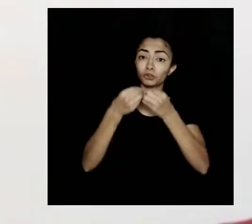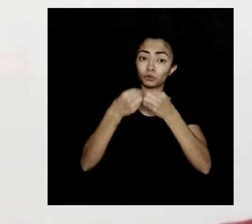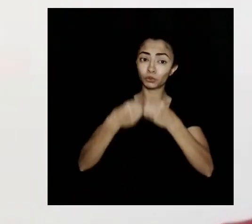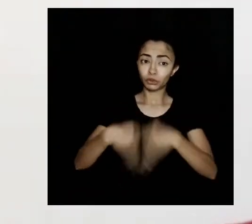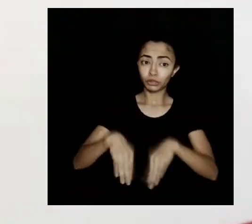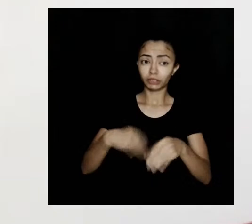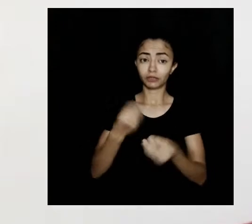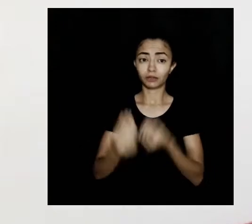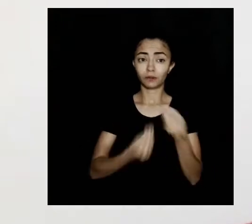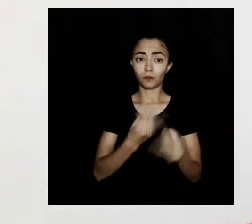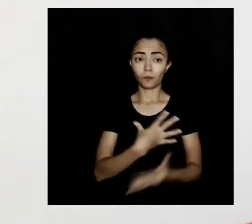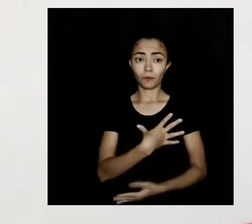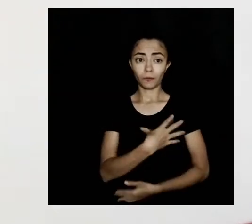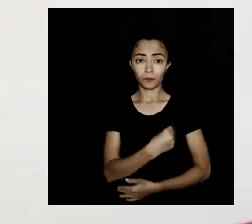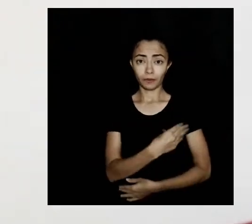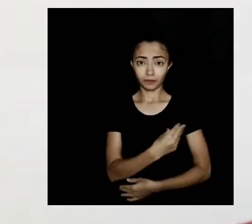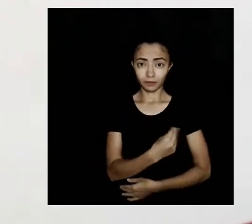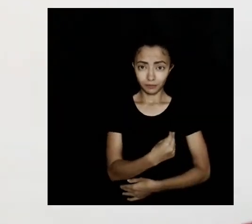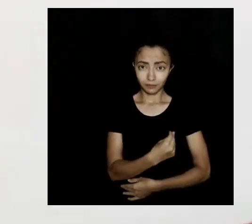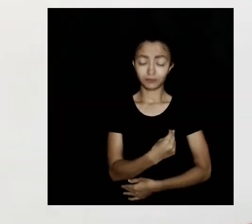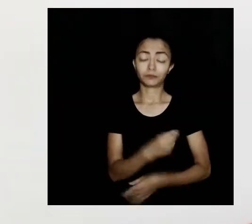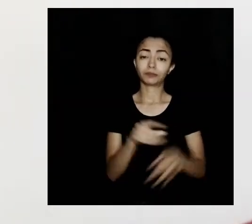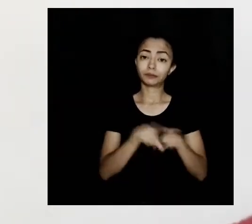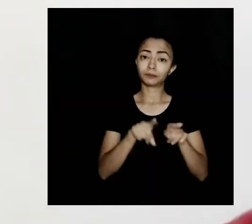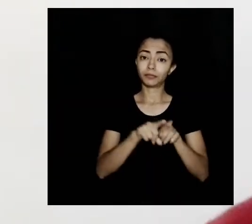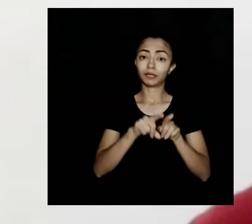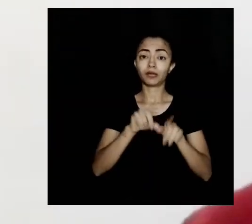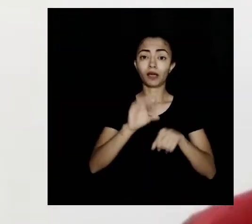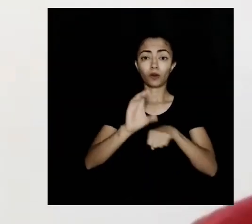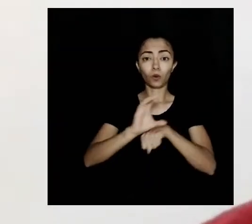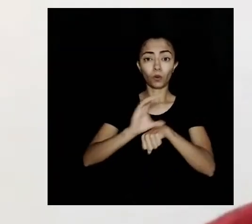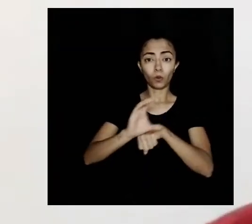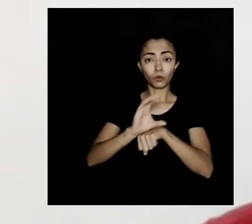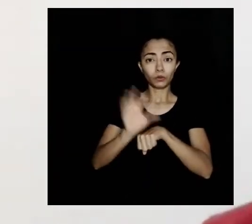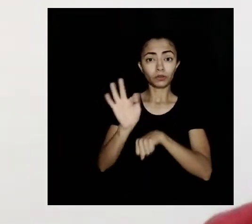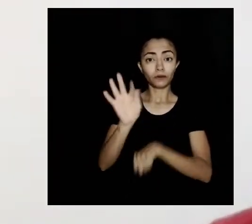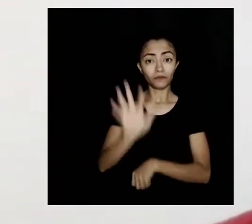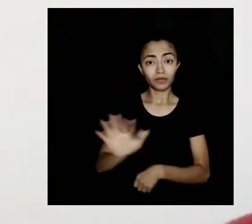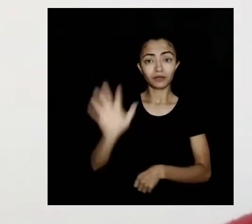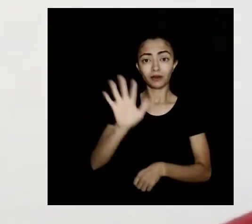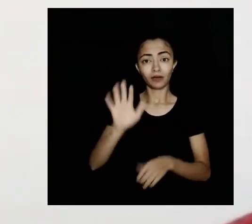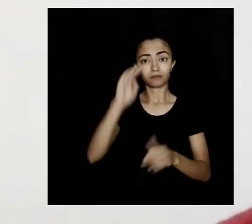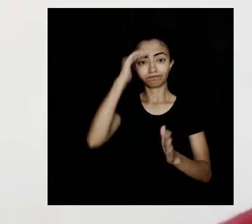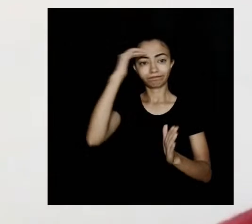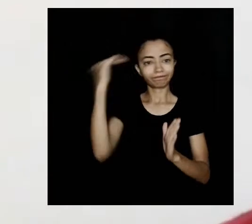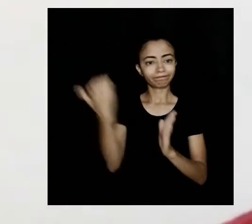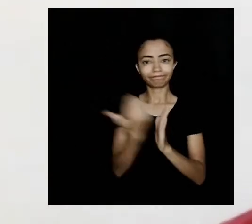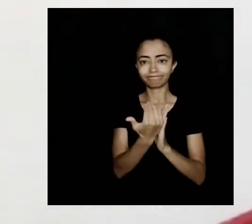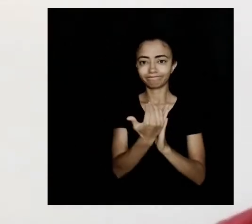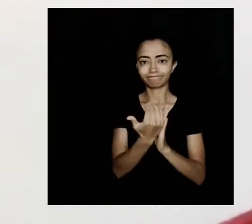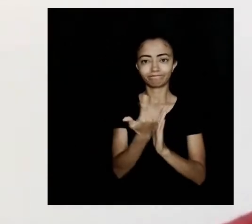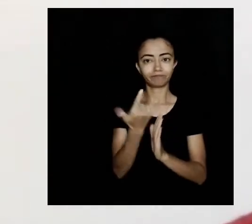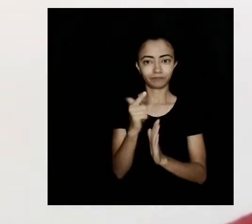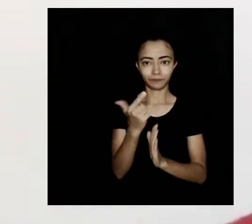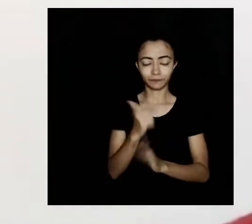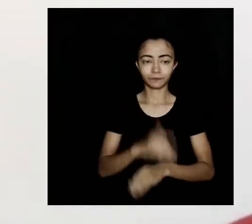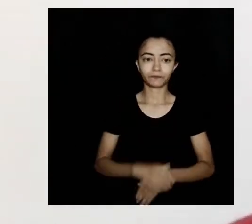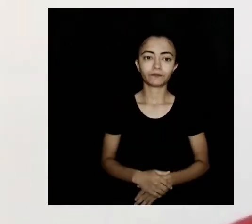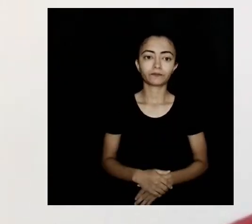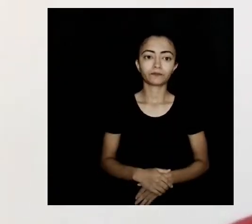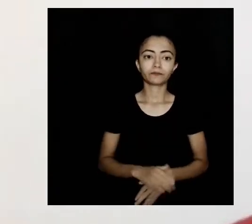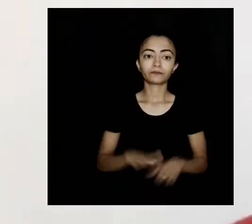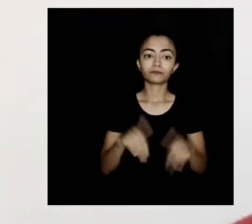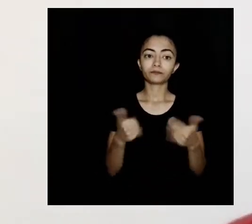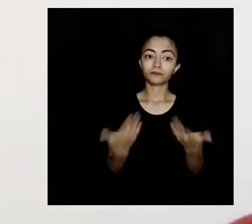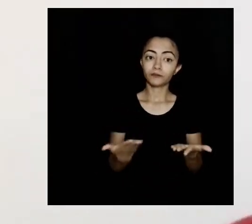of protection to maternity and goes against the federal constitution. Within